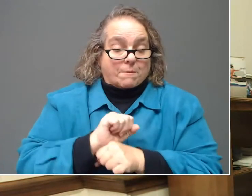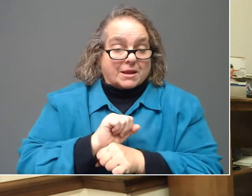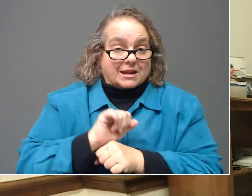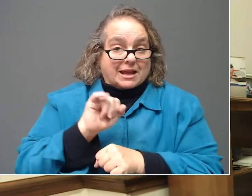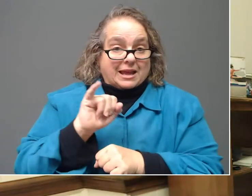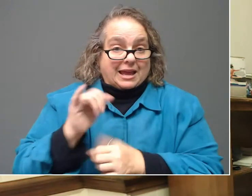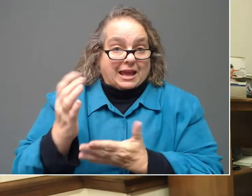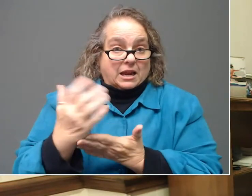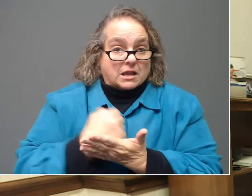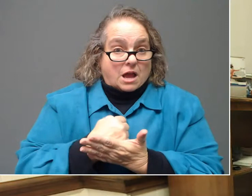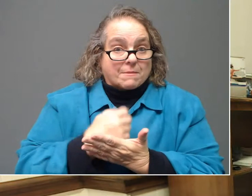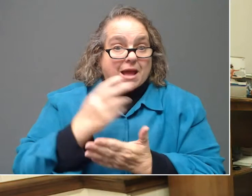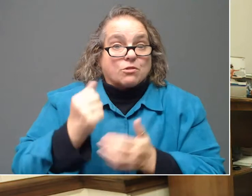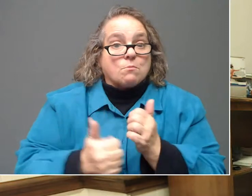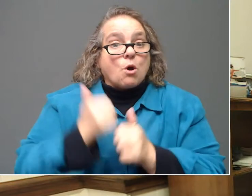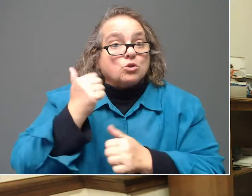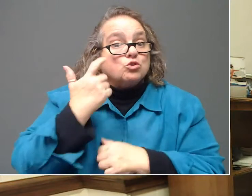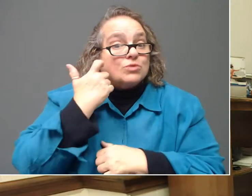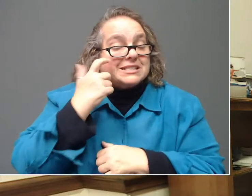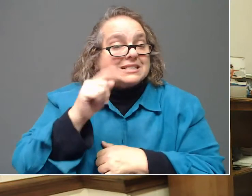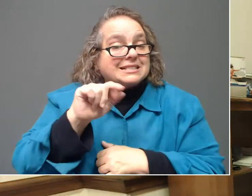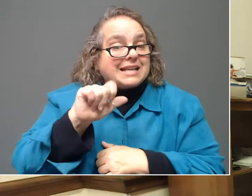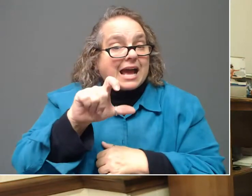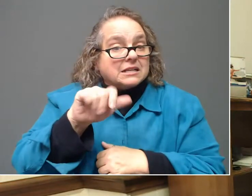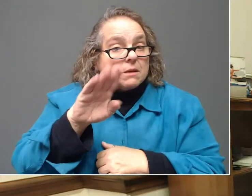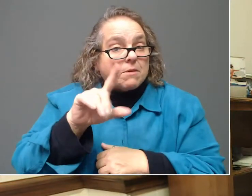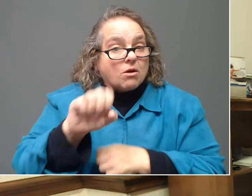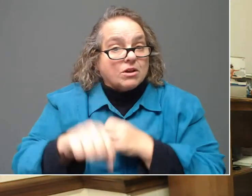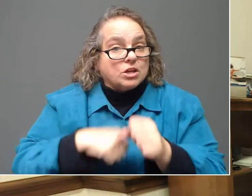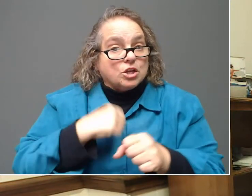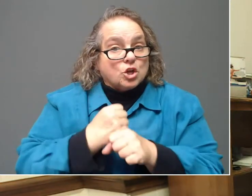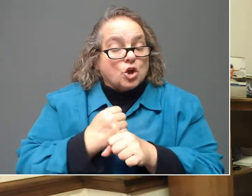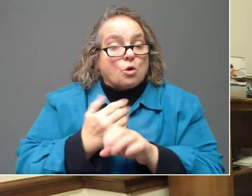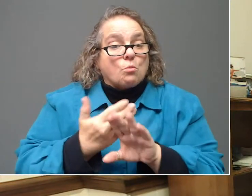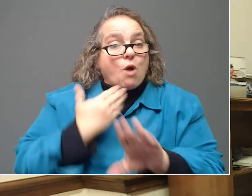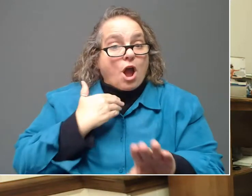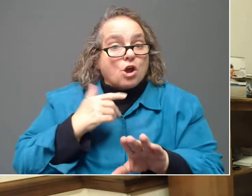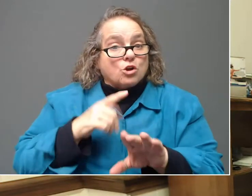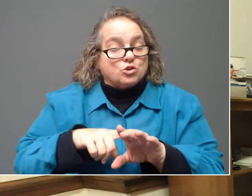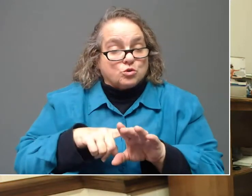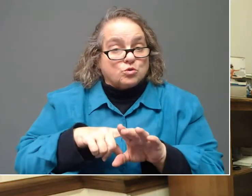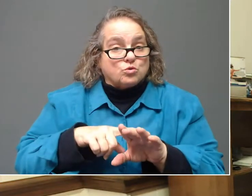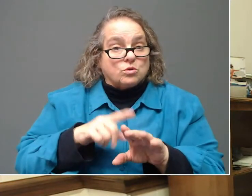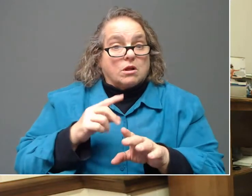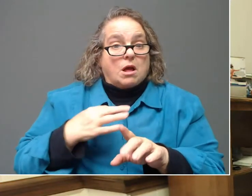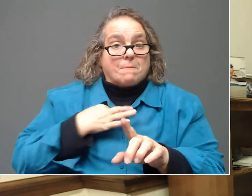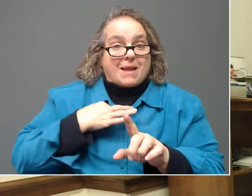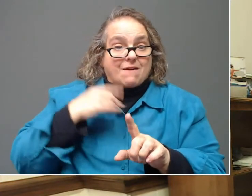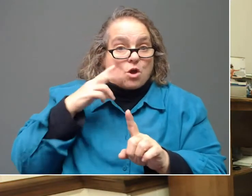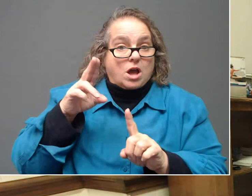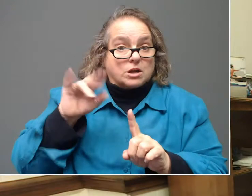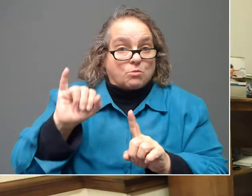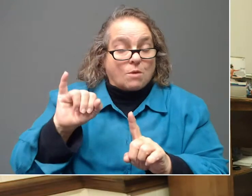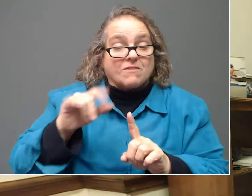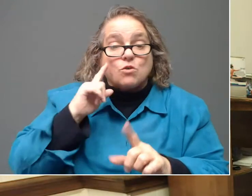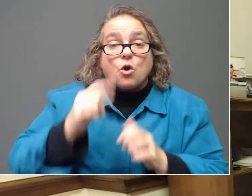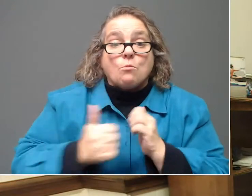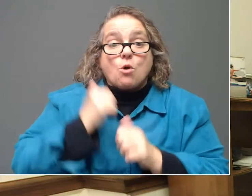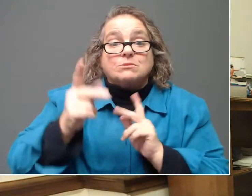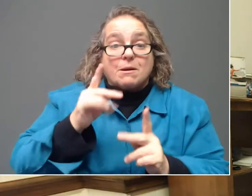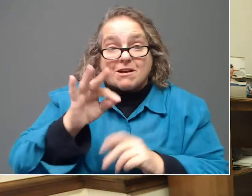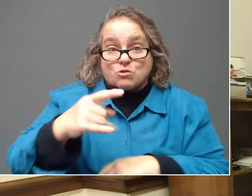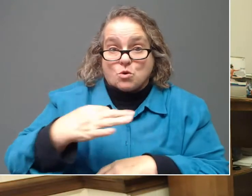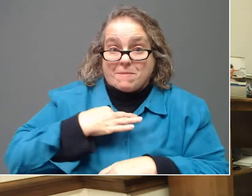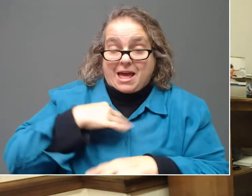recent taxable year prior to applying for unemployment. For most people, if you applied in 2020, that means it'll be based